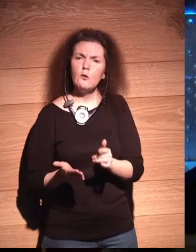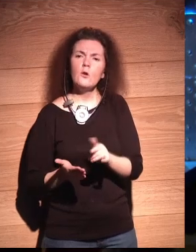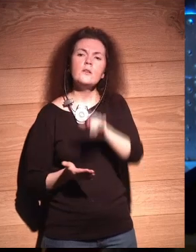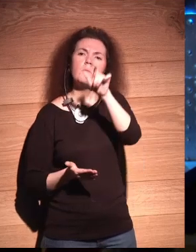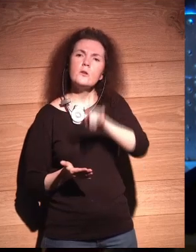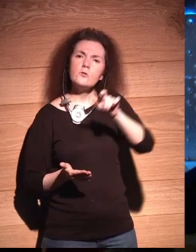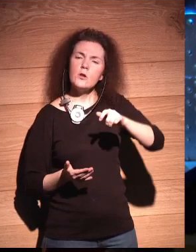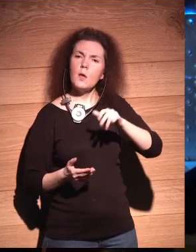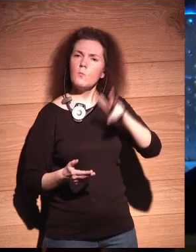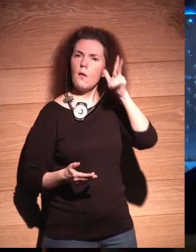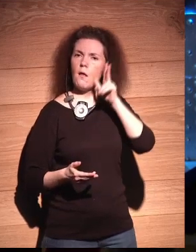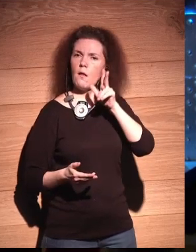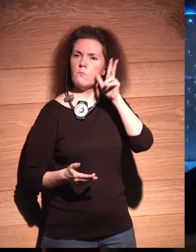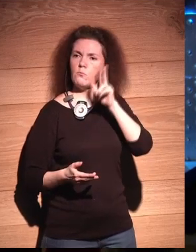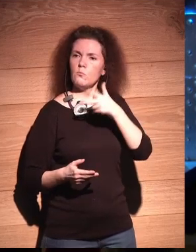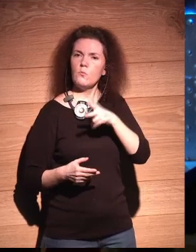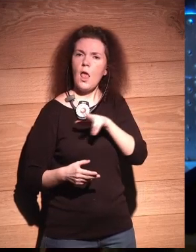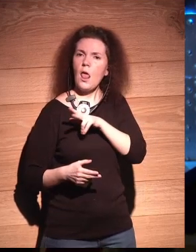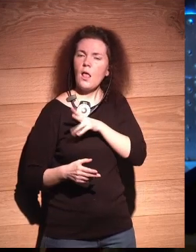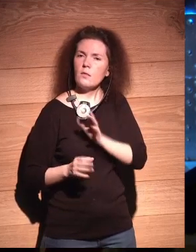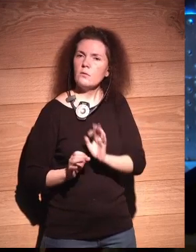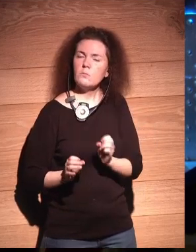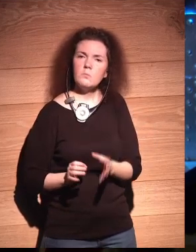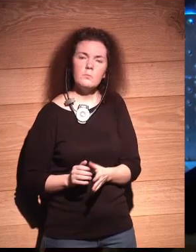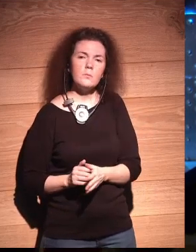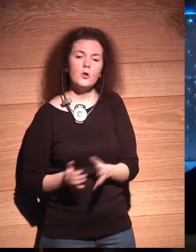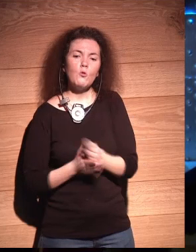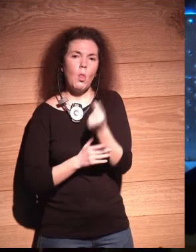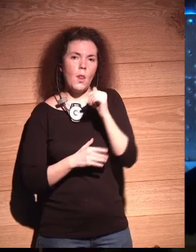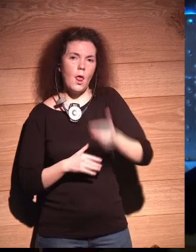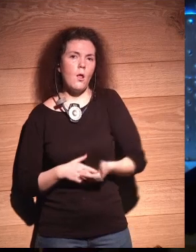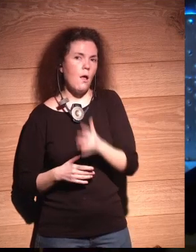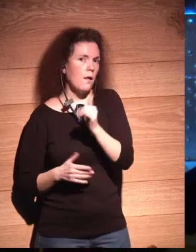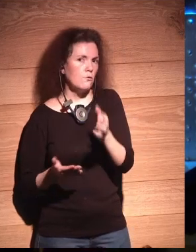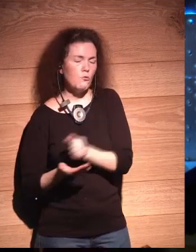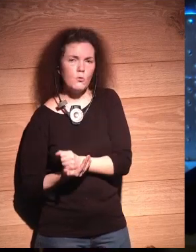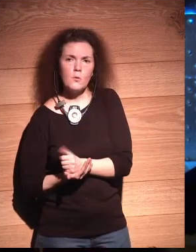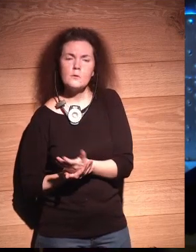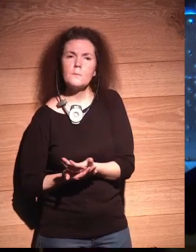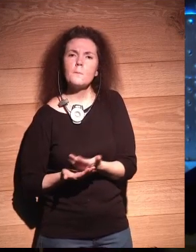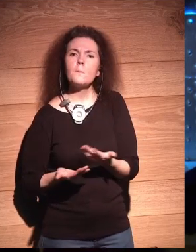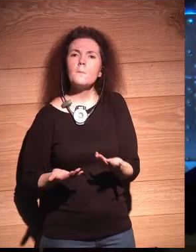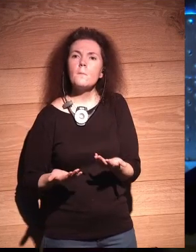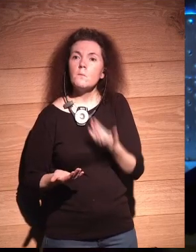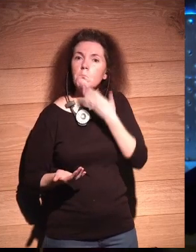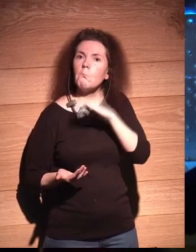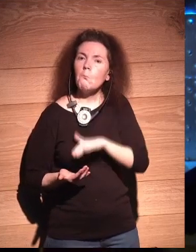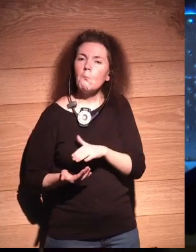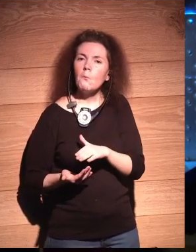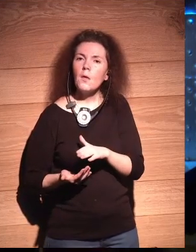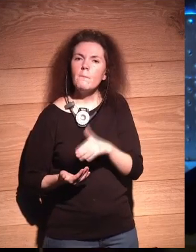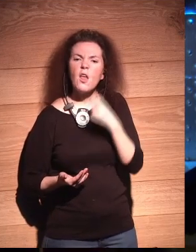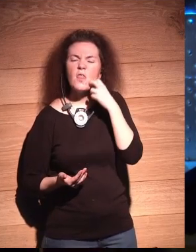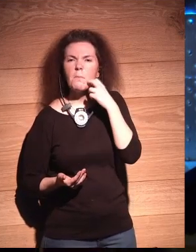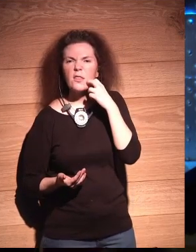guys, and they were all wearing Armani, and, everything was cool except for, the shoes, because the shoes were just slippers,